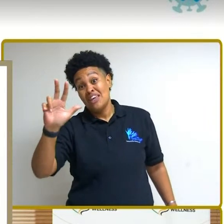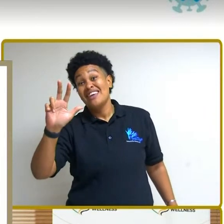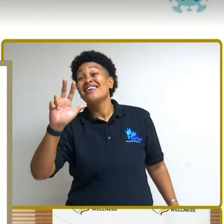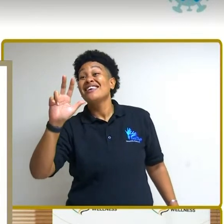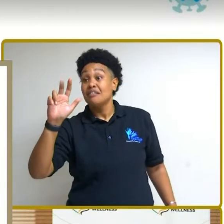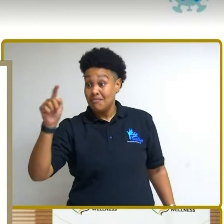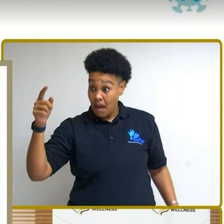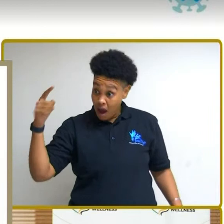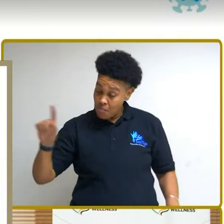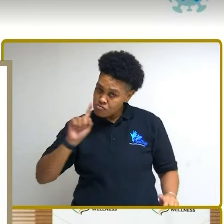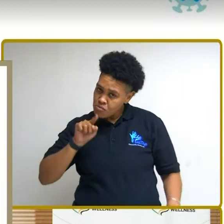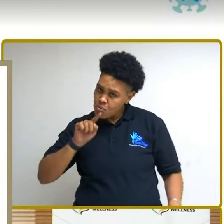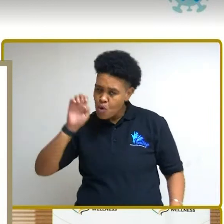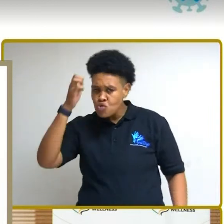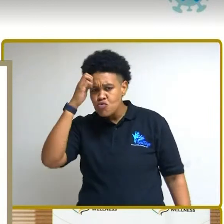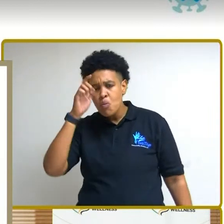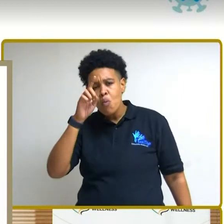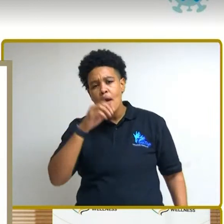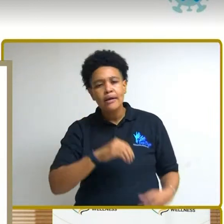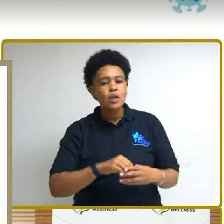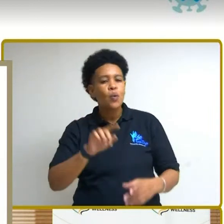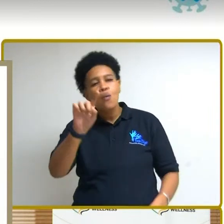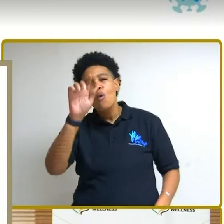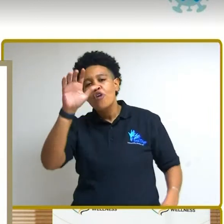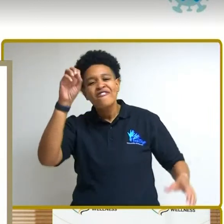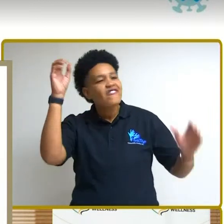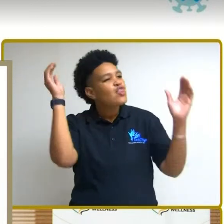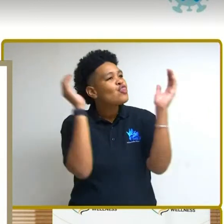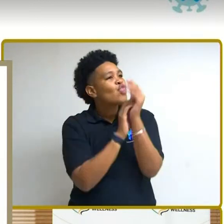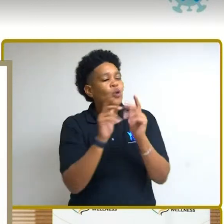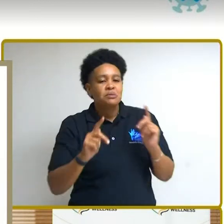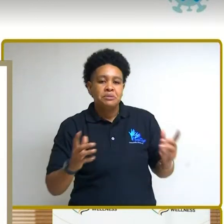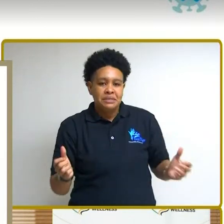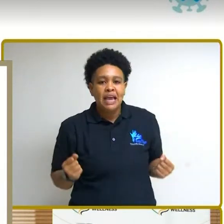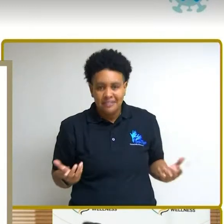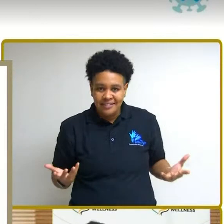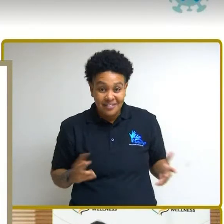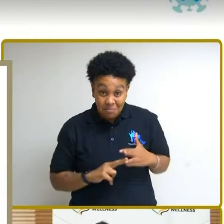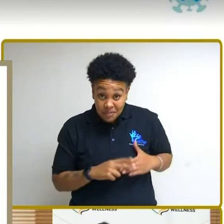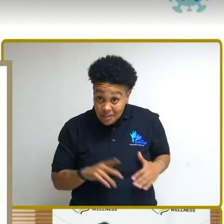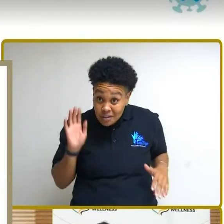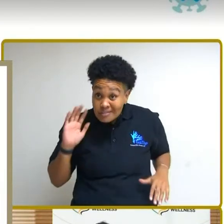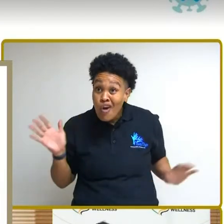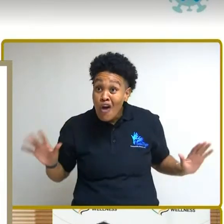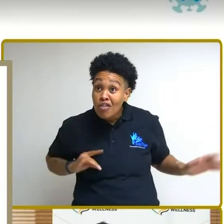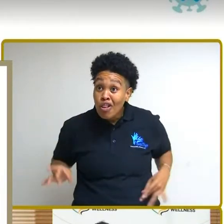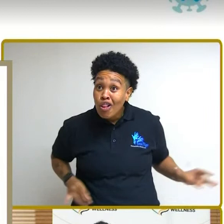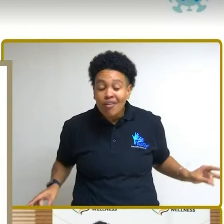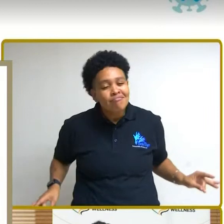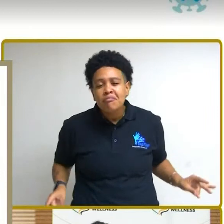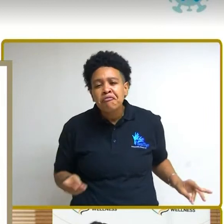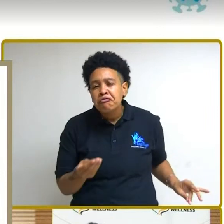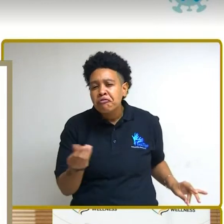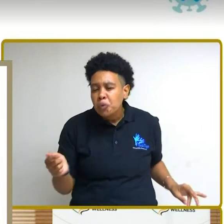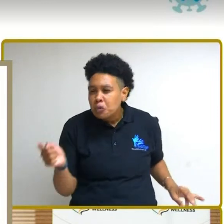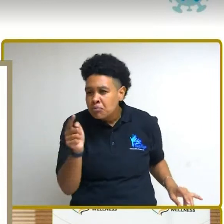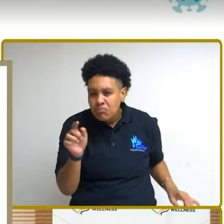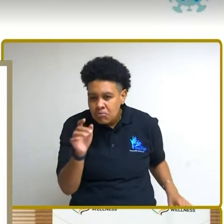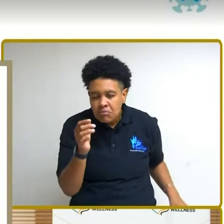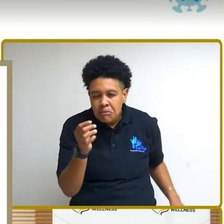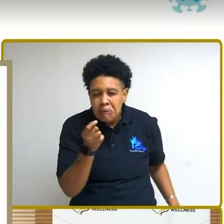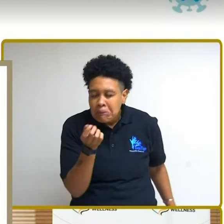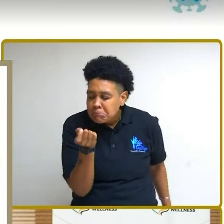in Europe, which is a 1 in 150,000 incidence. And this is just to point out that this is a very